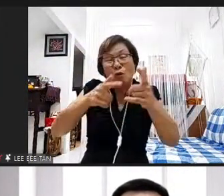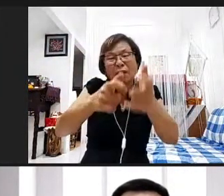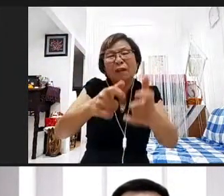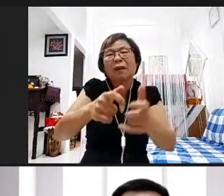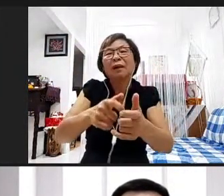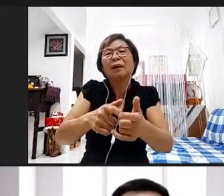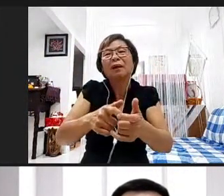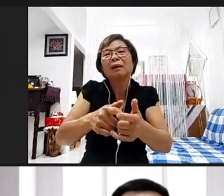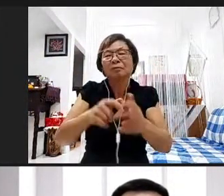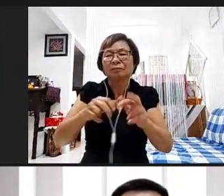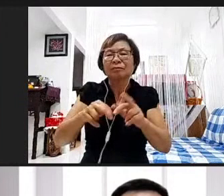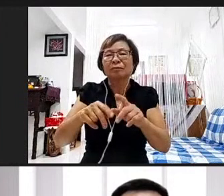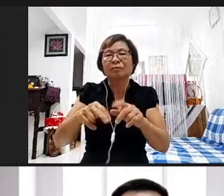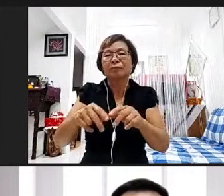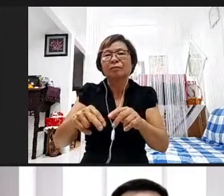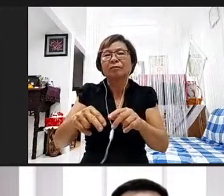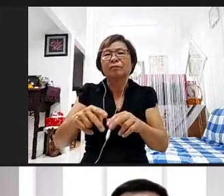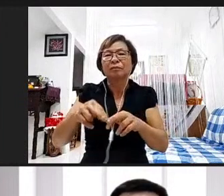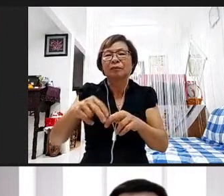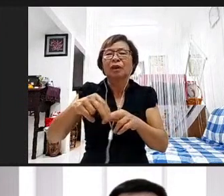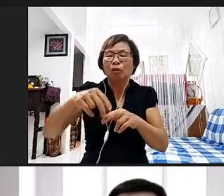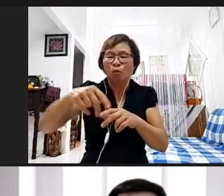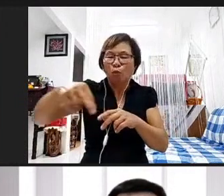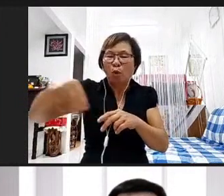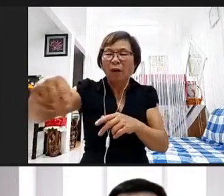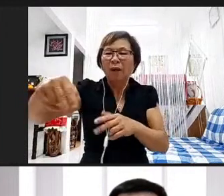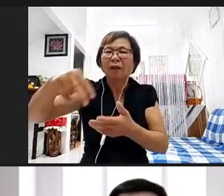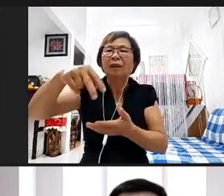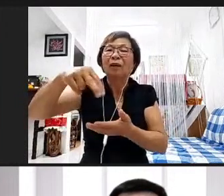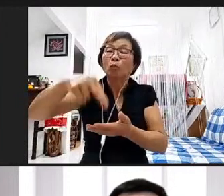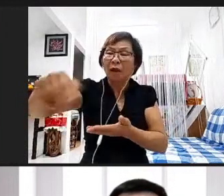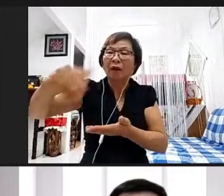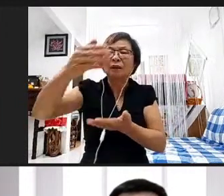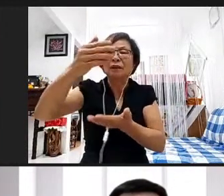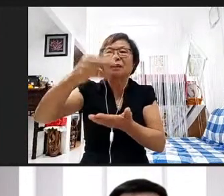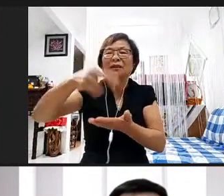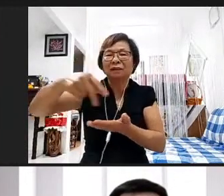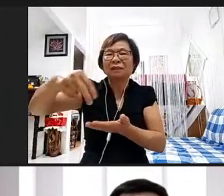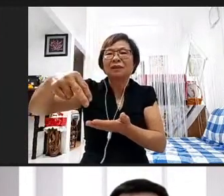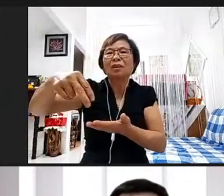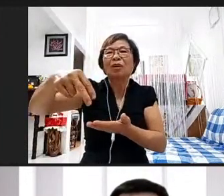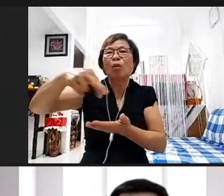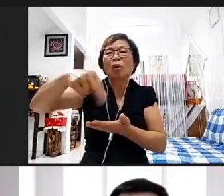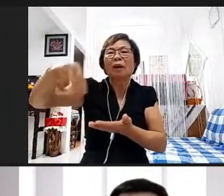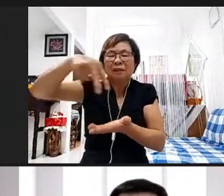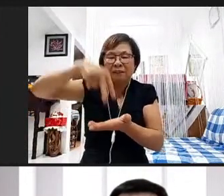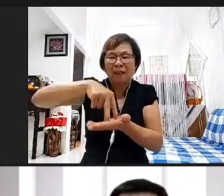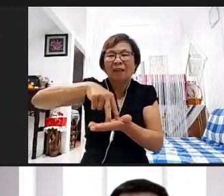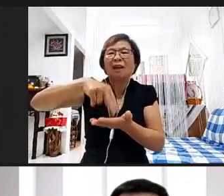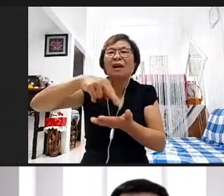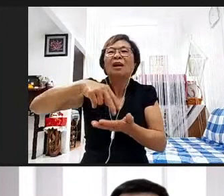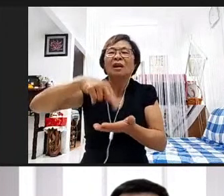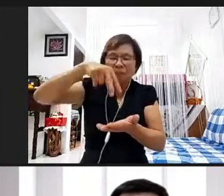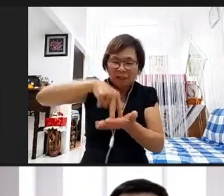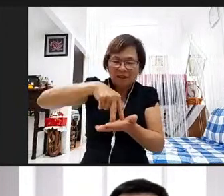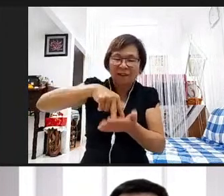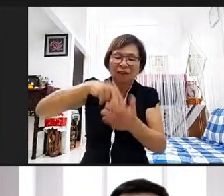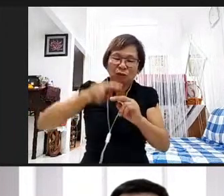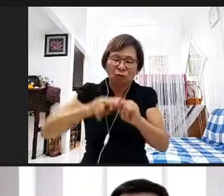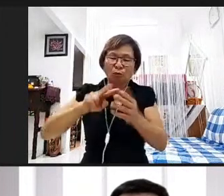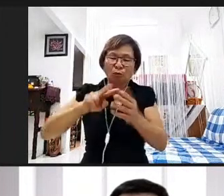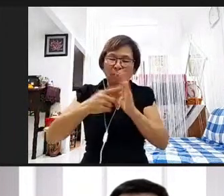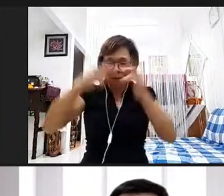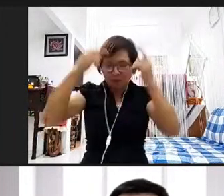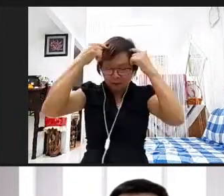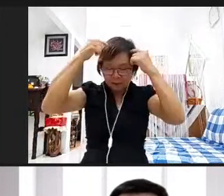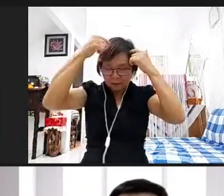you are walking, stand still. If you are standing still, sit down. So basically he is saying, slow down your thoughts. Slow